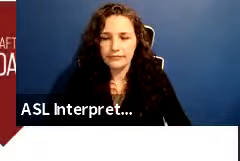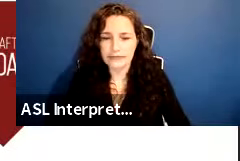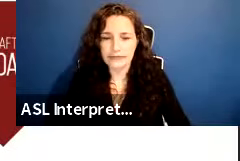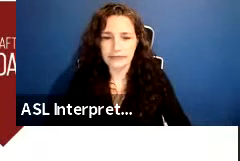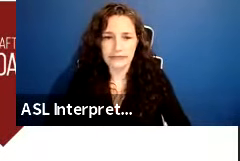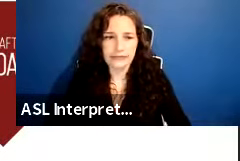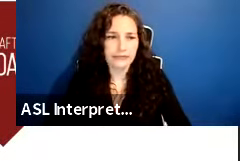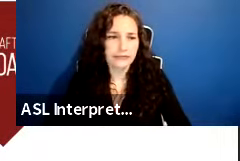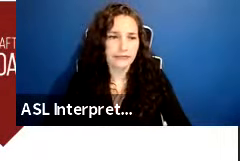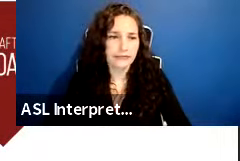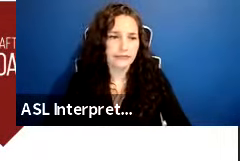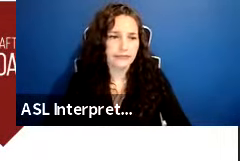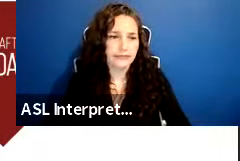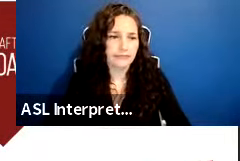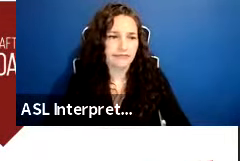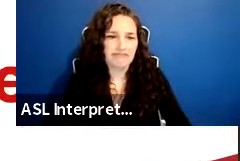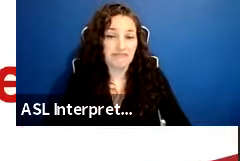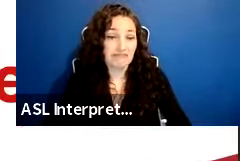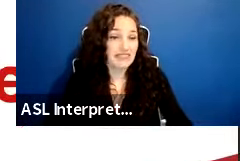It really is that simple.